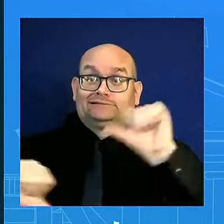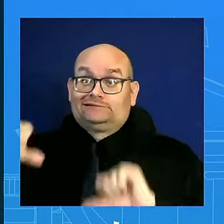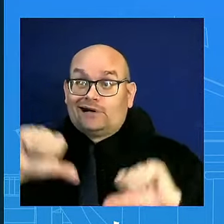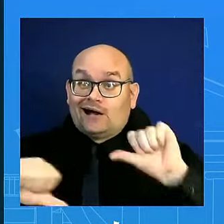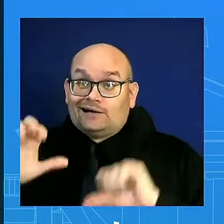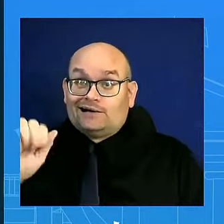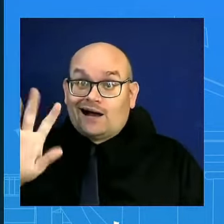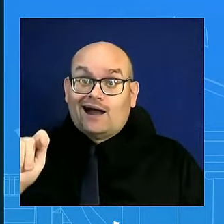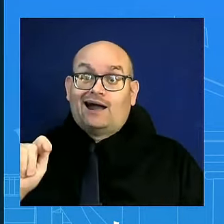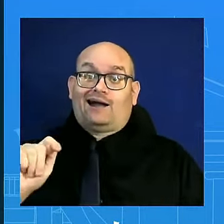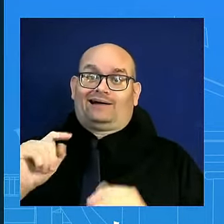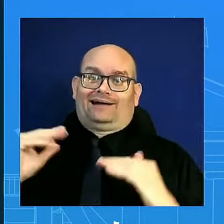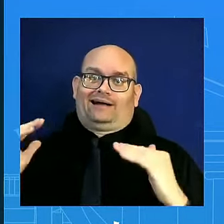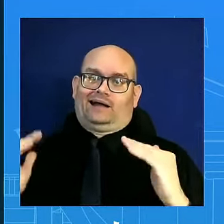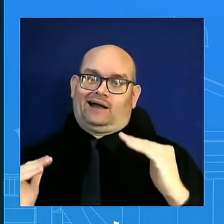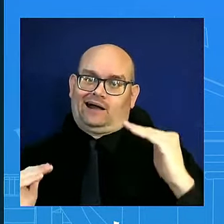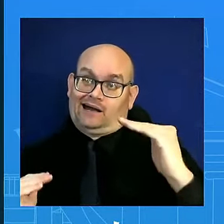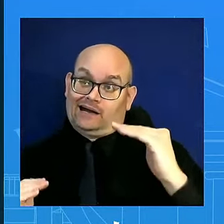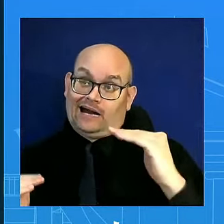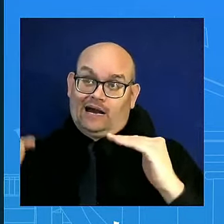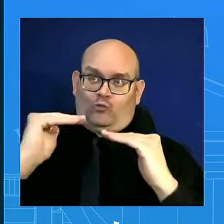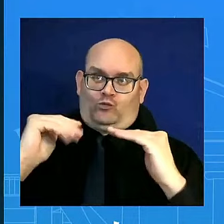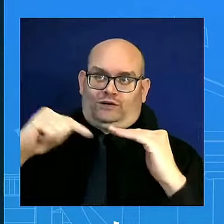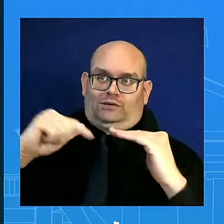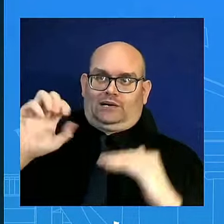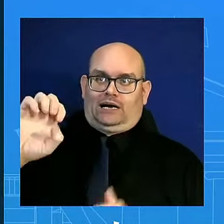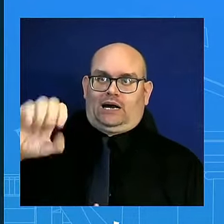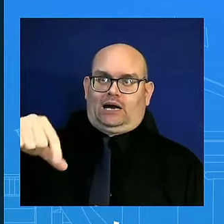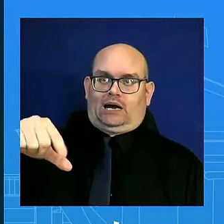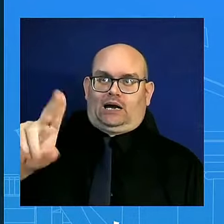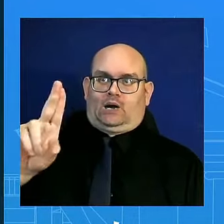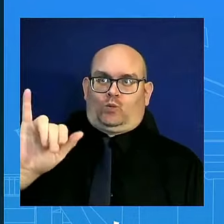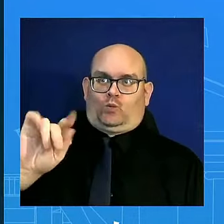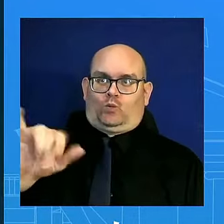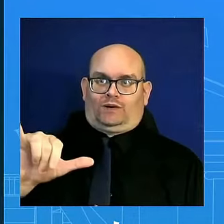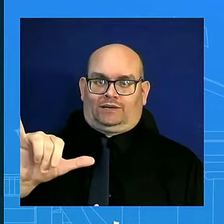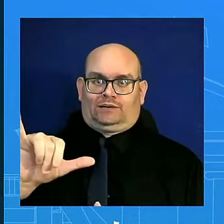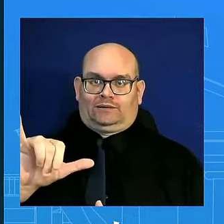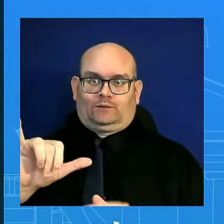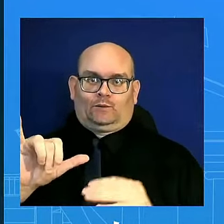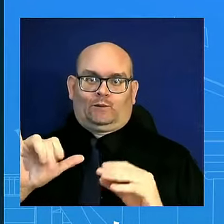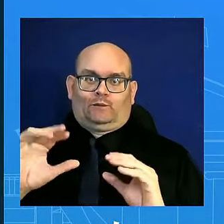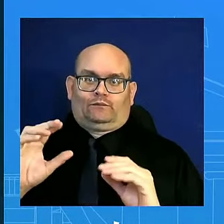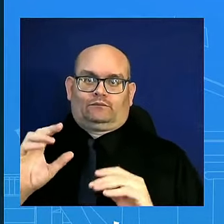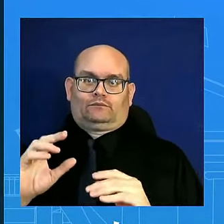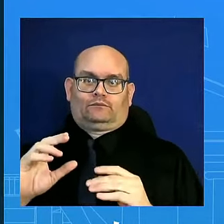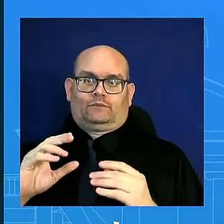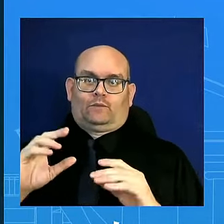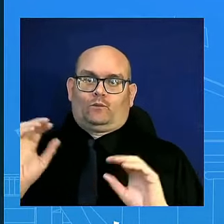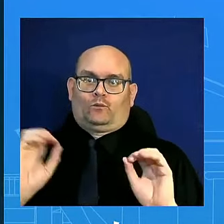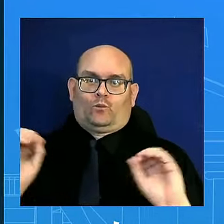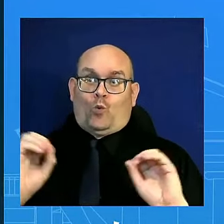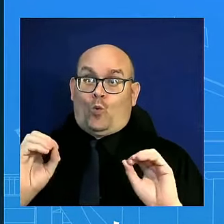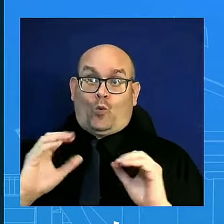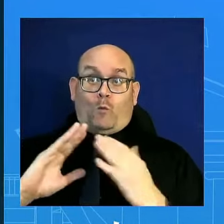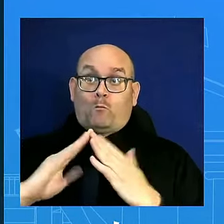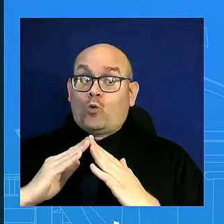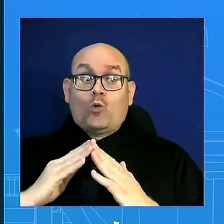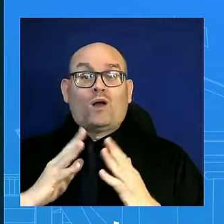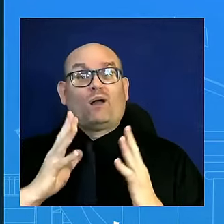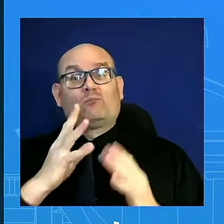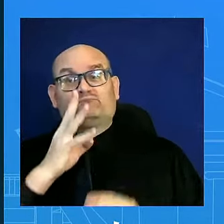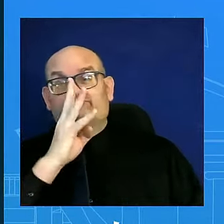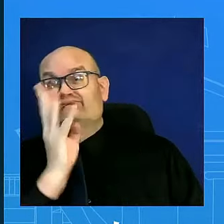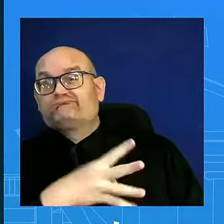Equity was always at the center of that, making sure no community is left behind. And so she's been at the table. She has